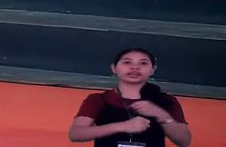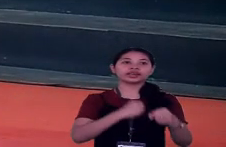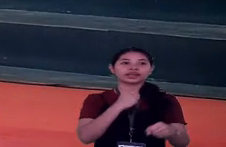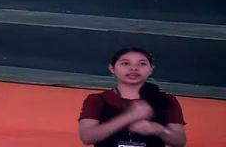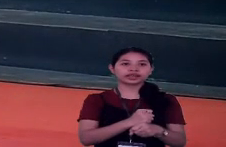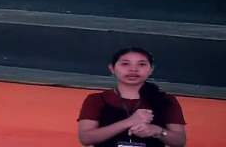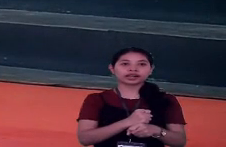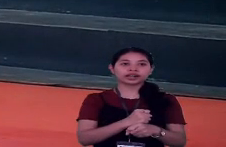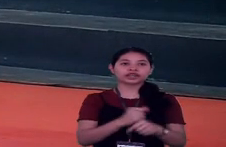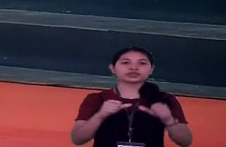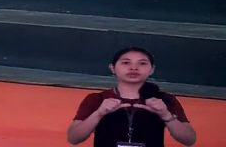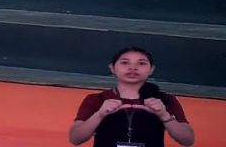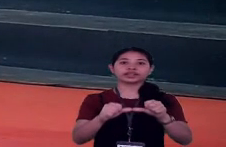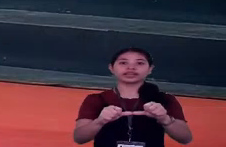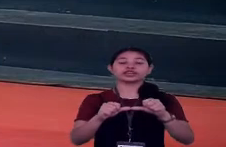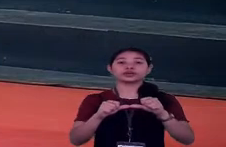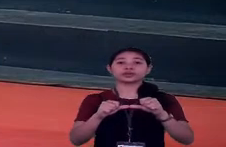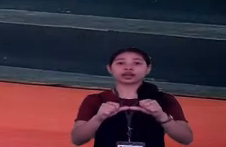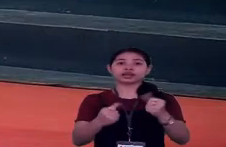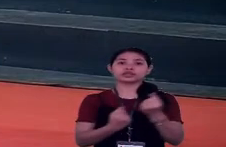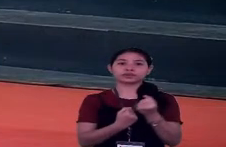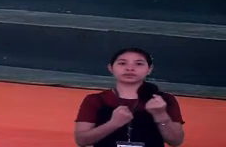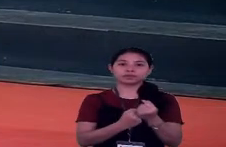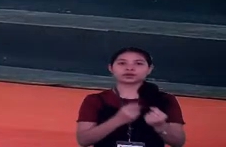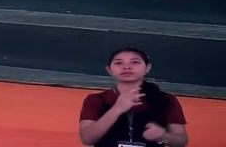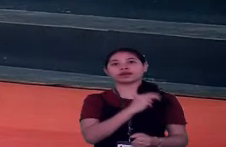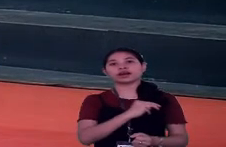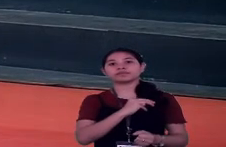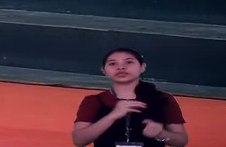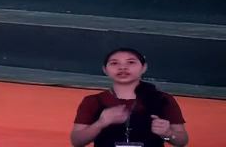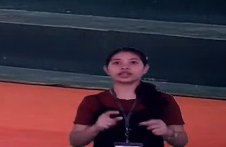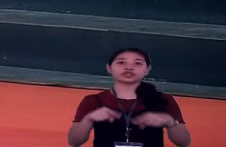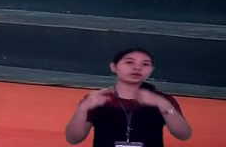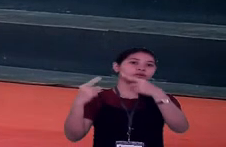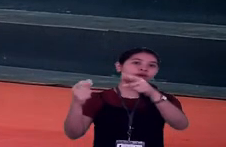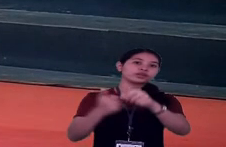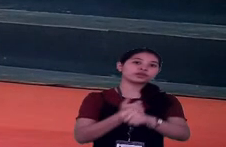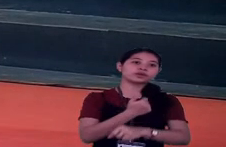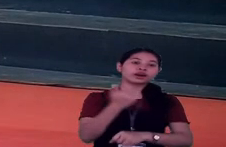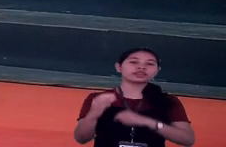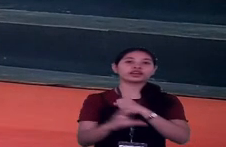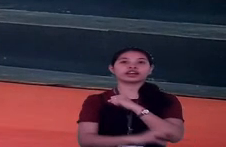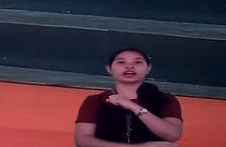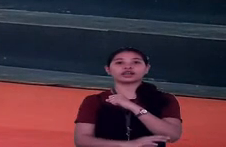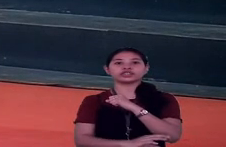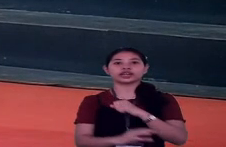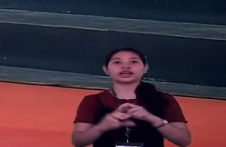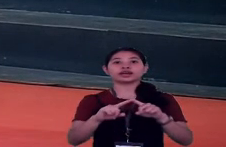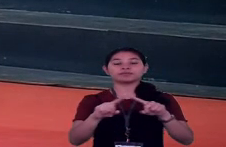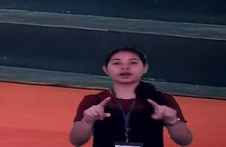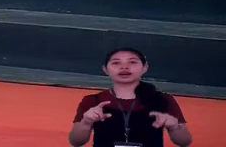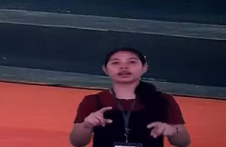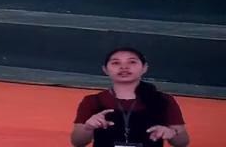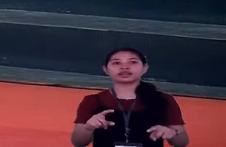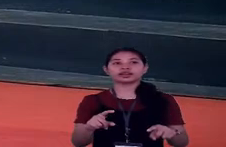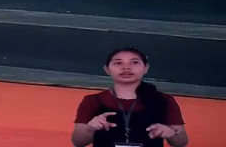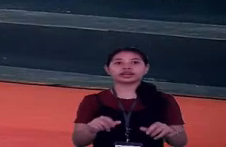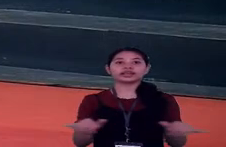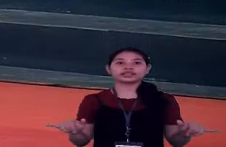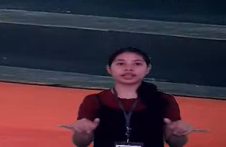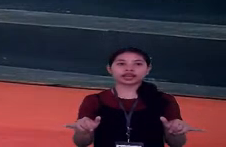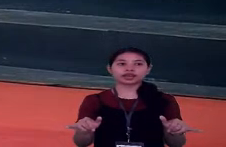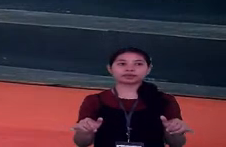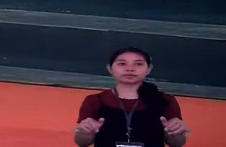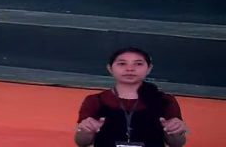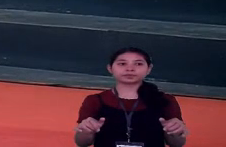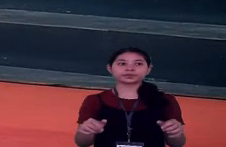movement by the grace of God, we not only have Filipinos going to different parts of the world, but we have also those that we have